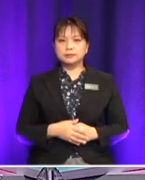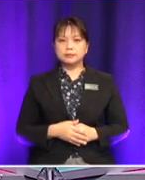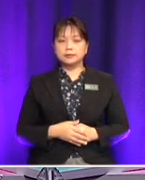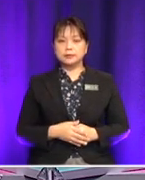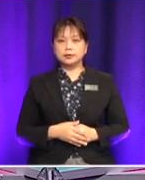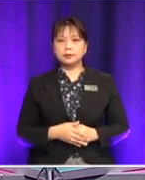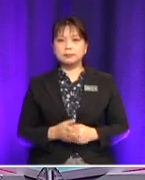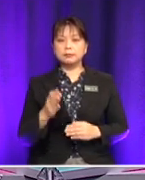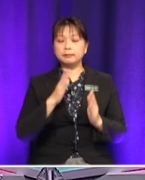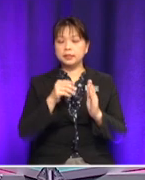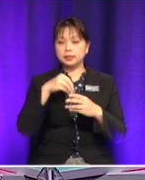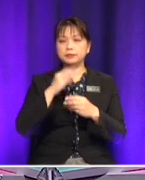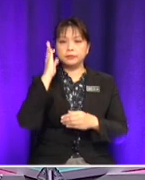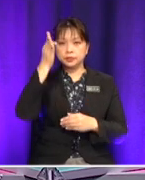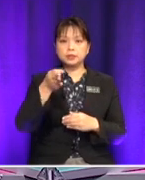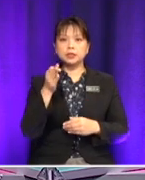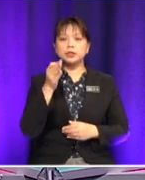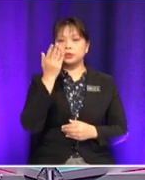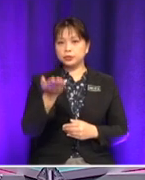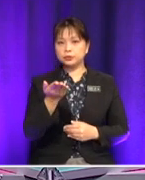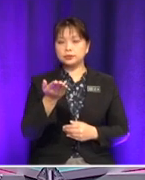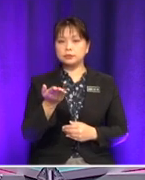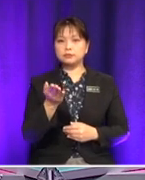Mm-hmm. And you guys were